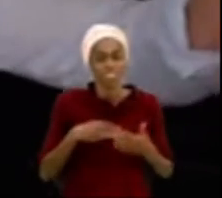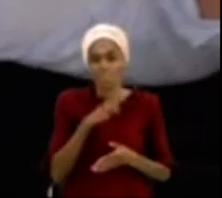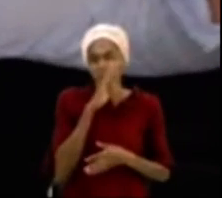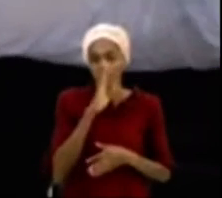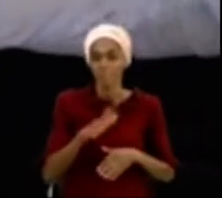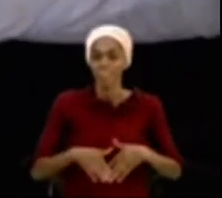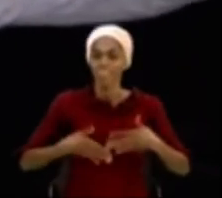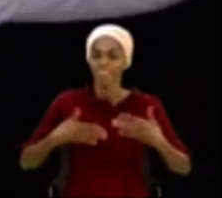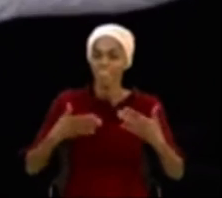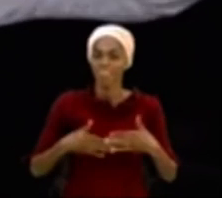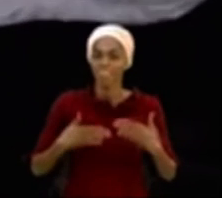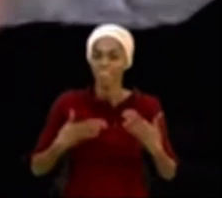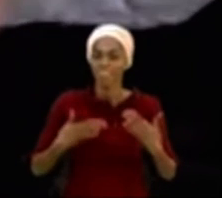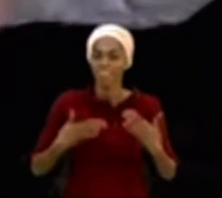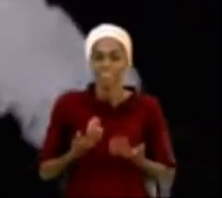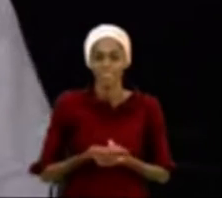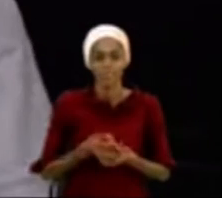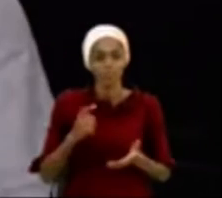Hey, and land now.